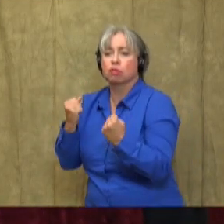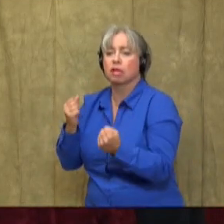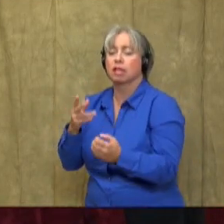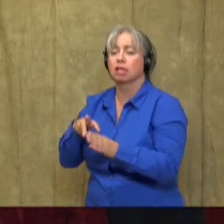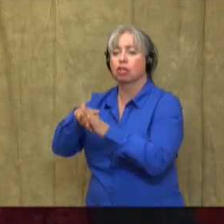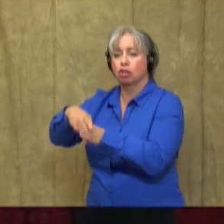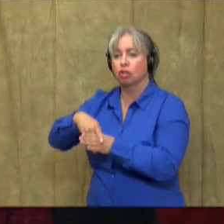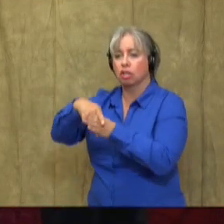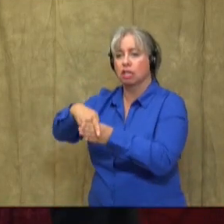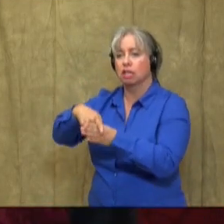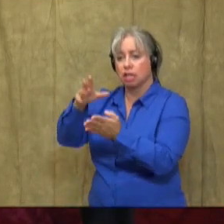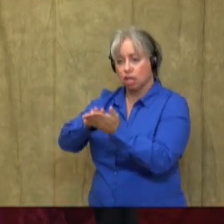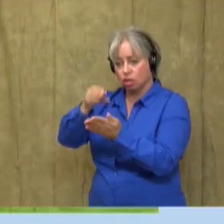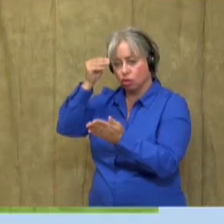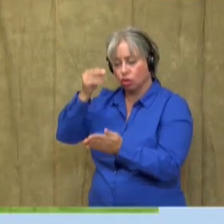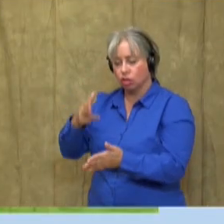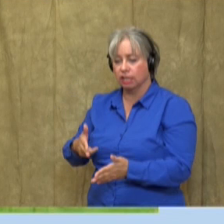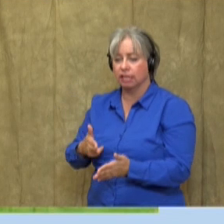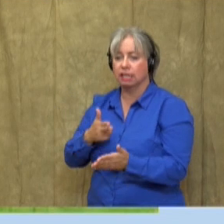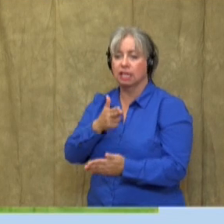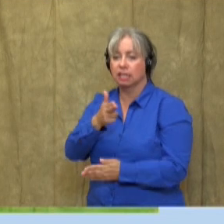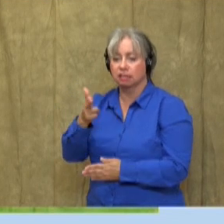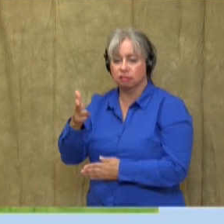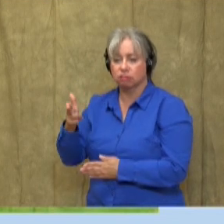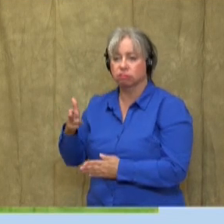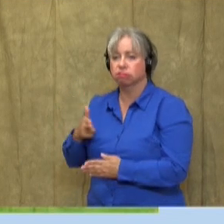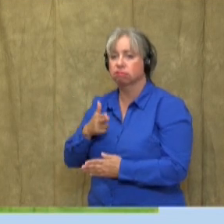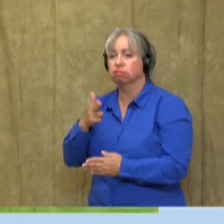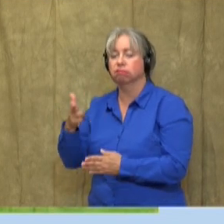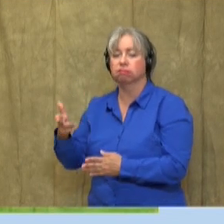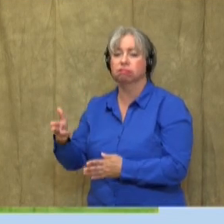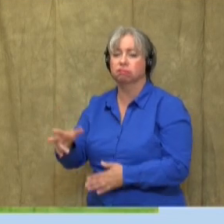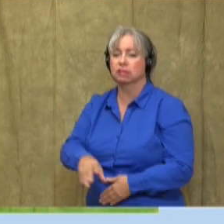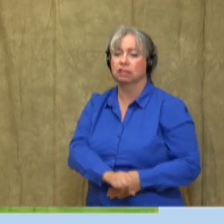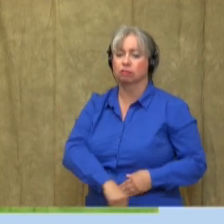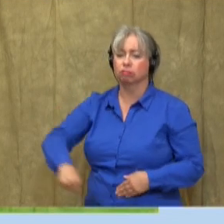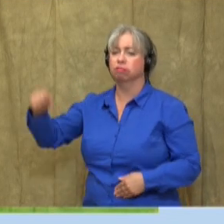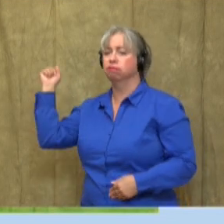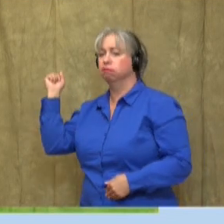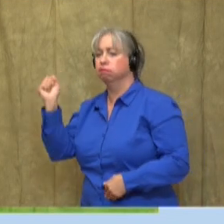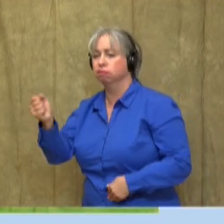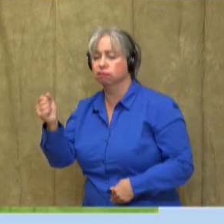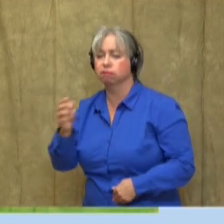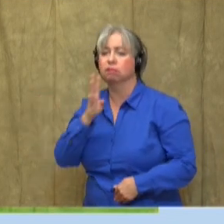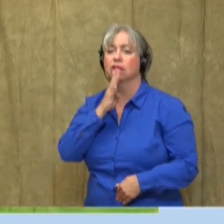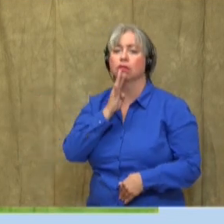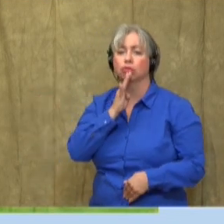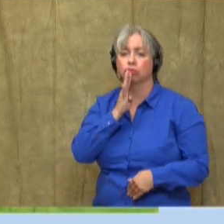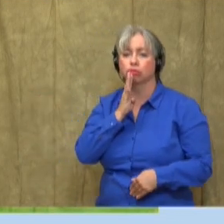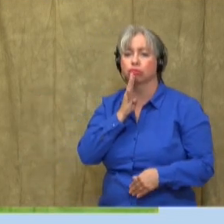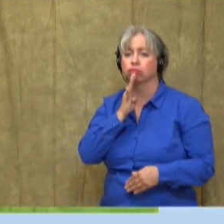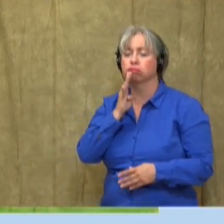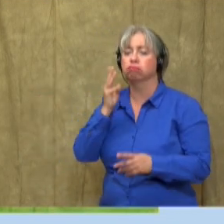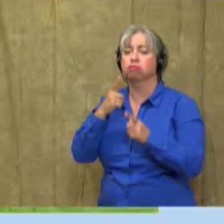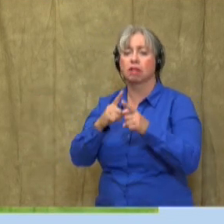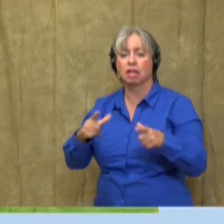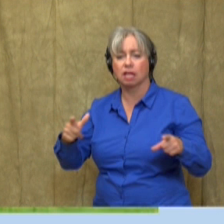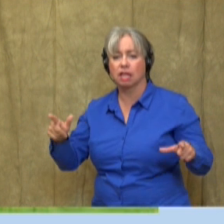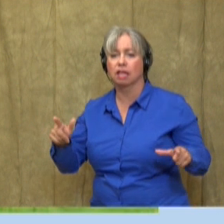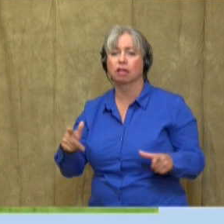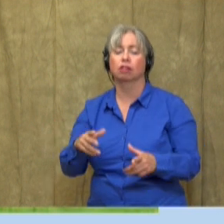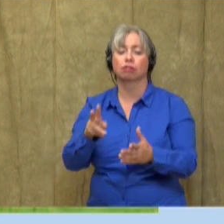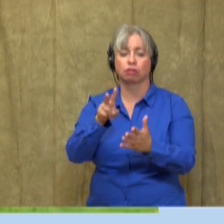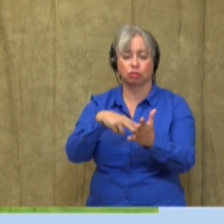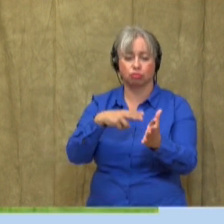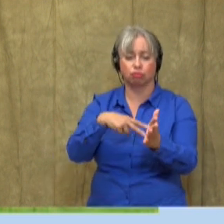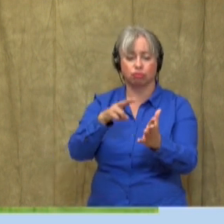learning weaponry, learning how to read, how to speak languages. You learned all of these things so that you could be a good knight.